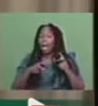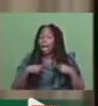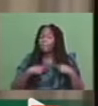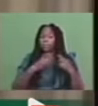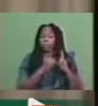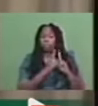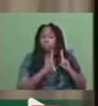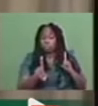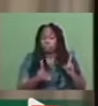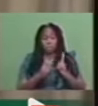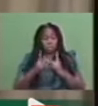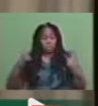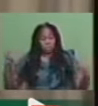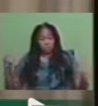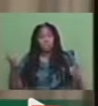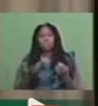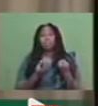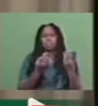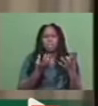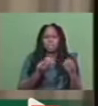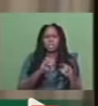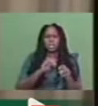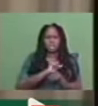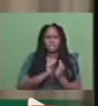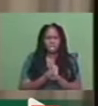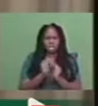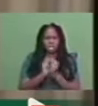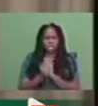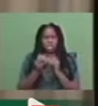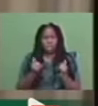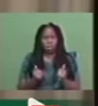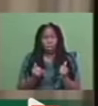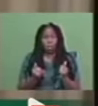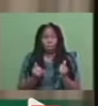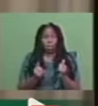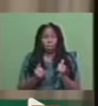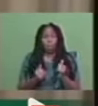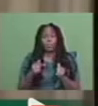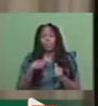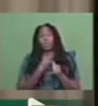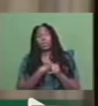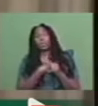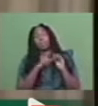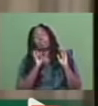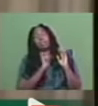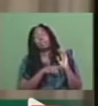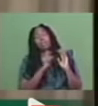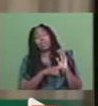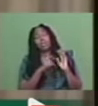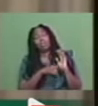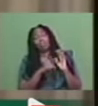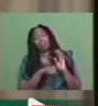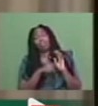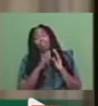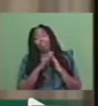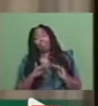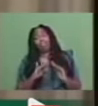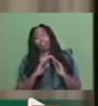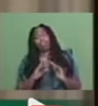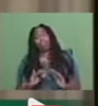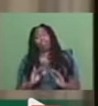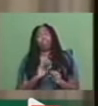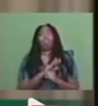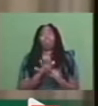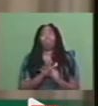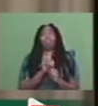seen as dysfunctional and unhealthy. As we are bunkered down in our homes, therefore, many people are working remote from home. As we